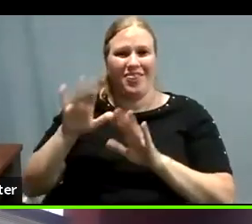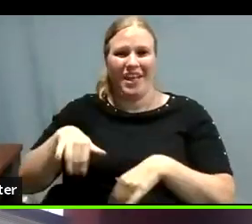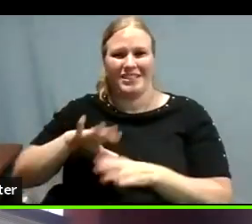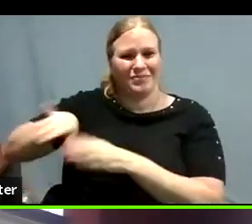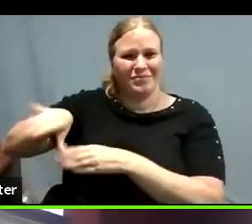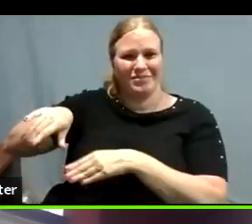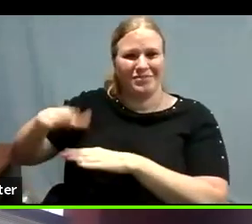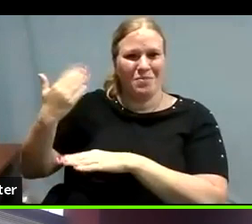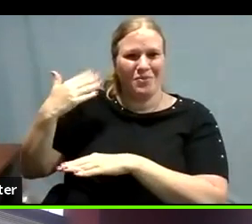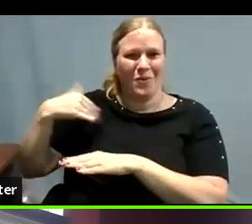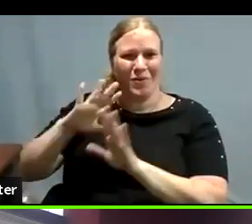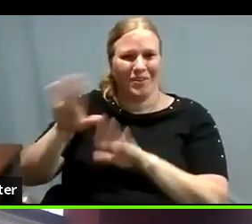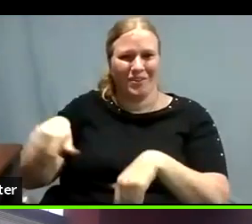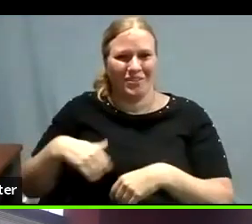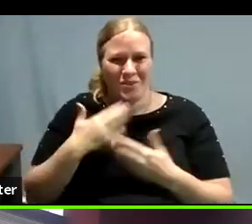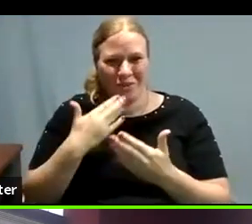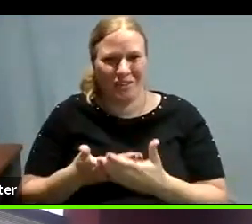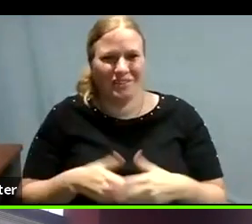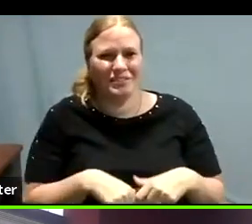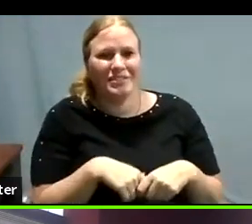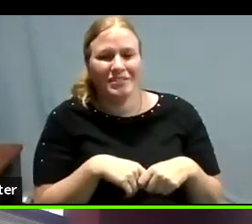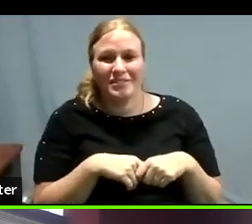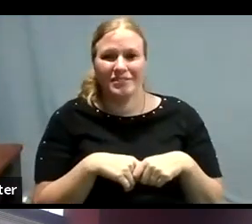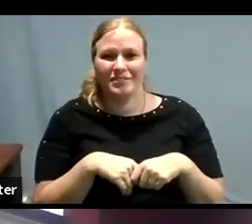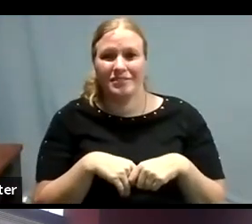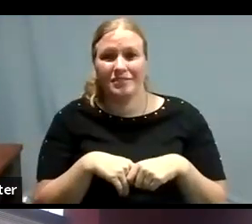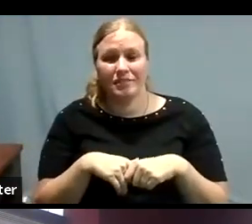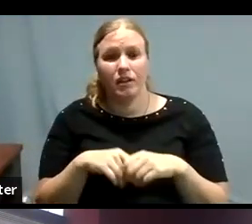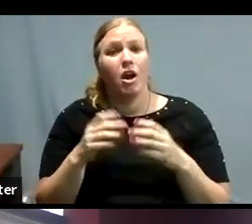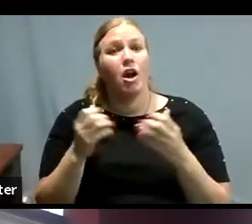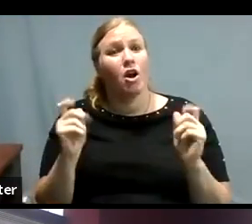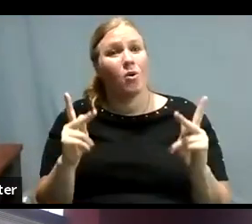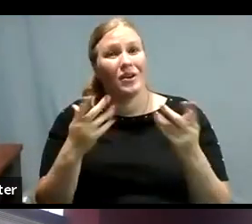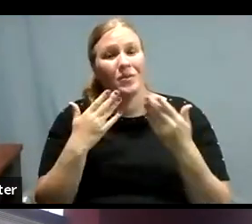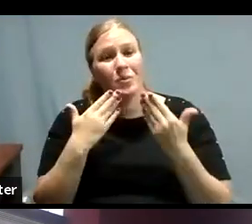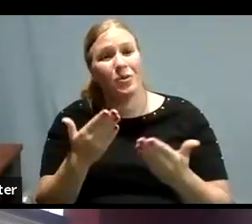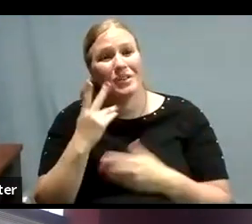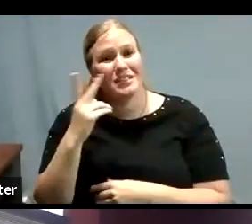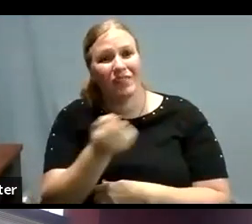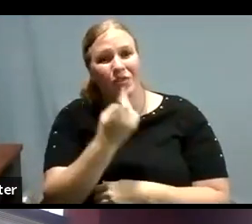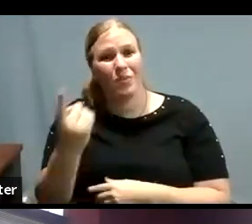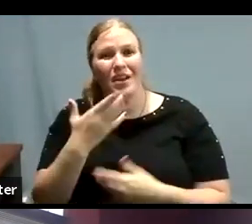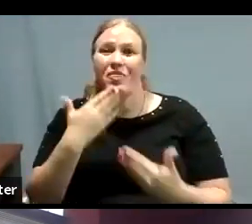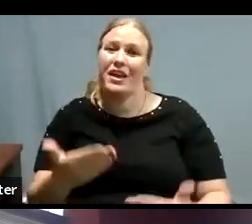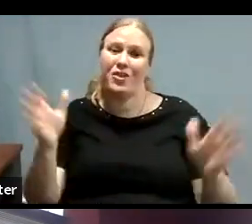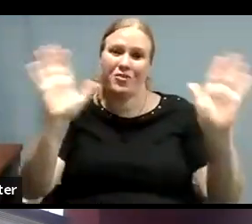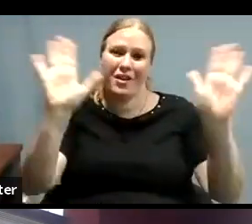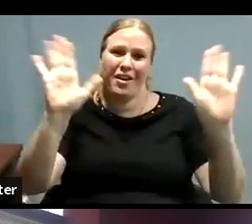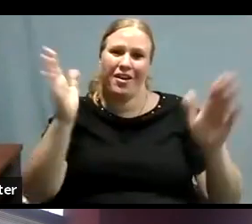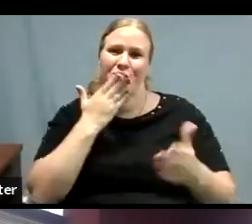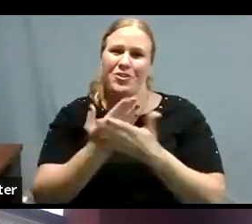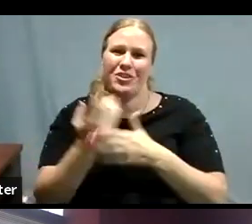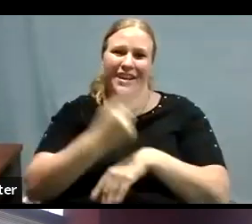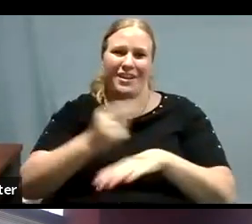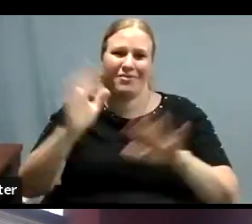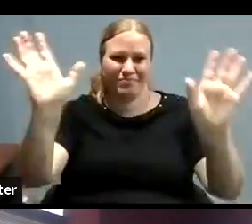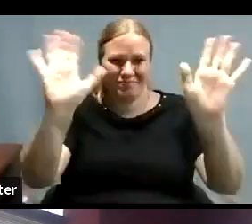Any other questions? All right, good to see everybody. Have a great Okay. day. Thank you.